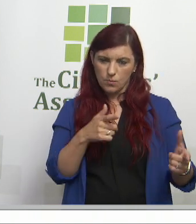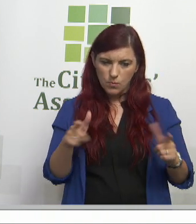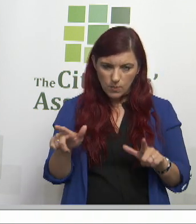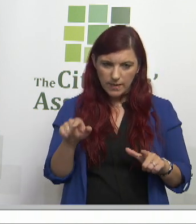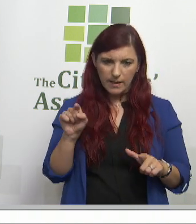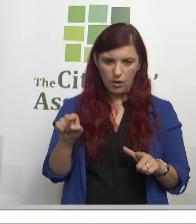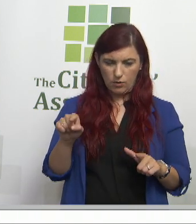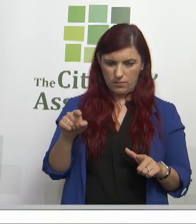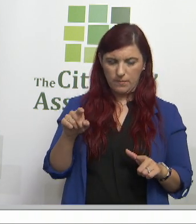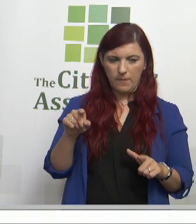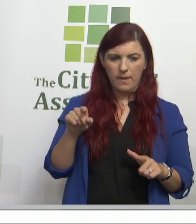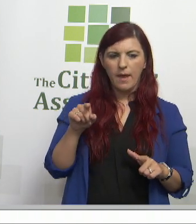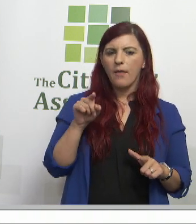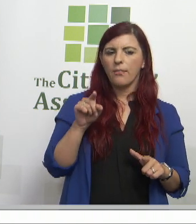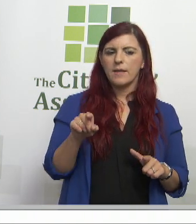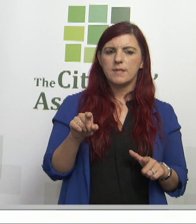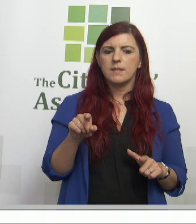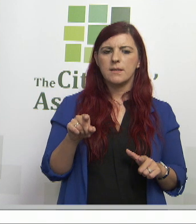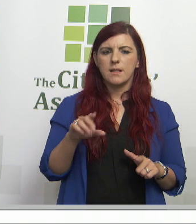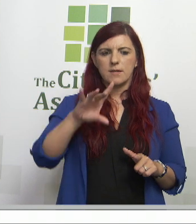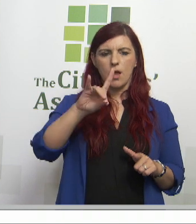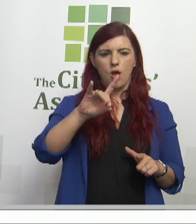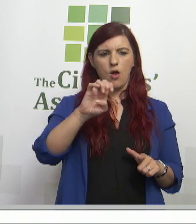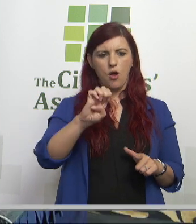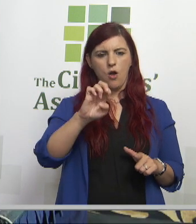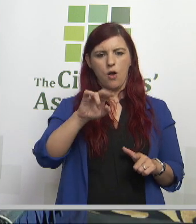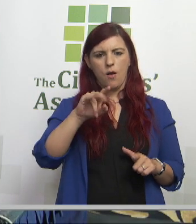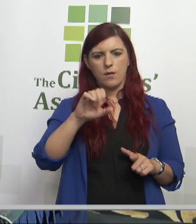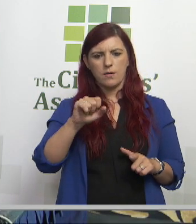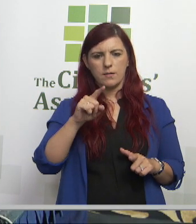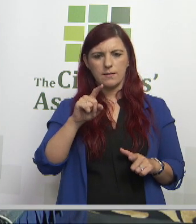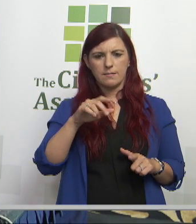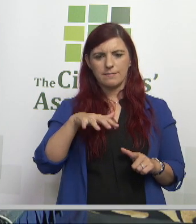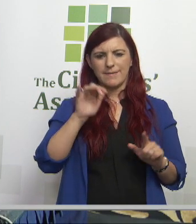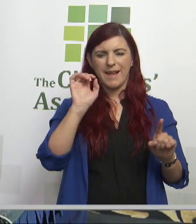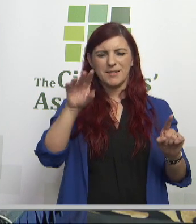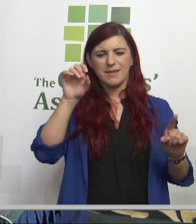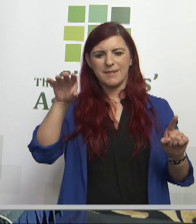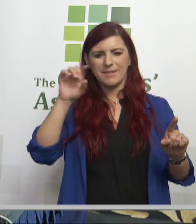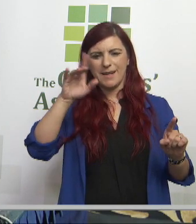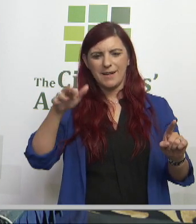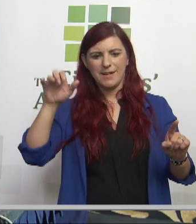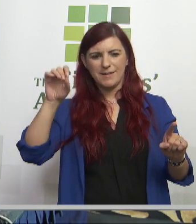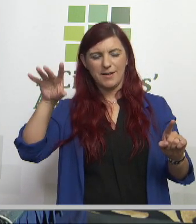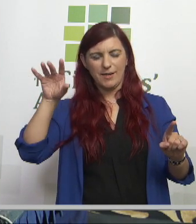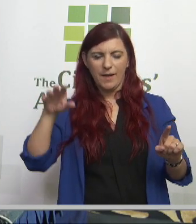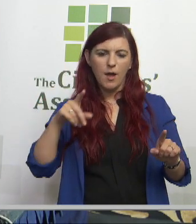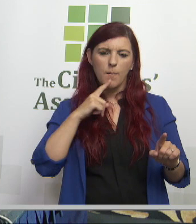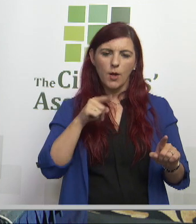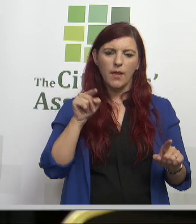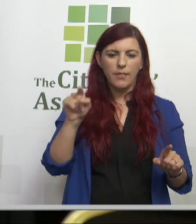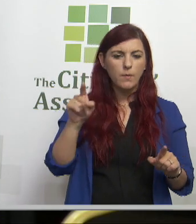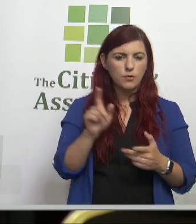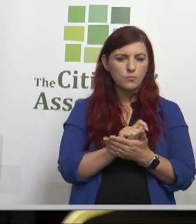the screen is Mendelssohn's Hebrides Overture. Dun, dun, dun, dun, dun, dun. I don't know if you know it, right? And it was written